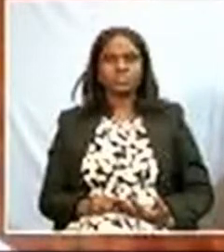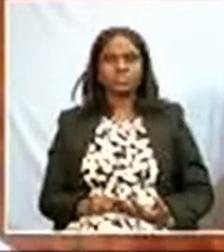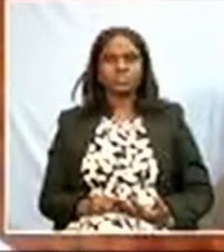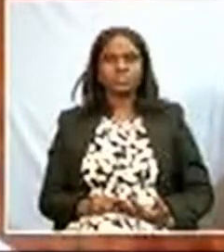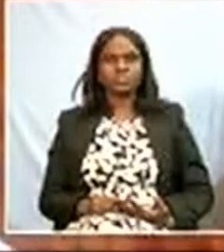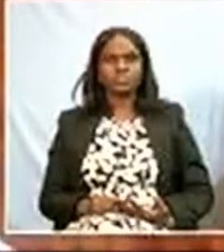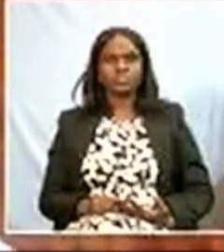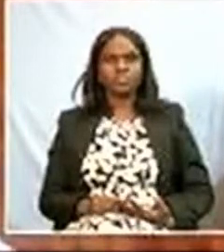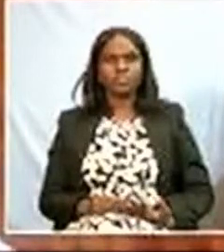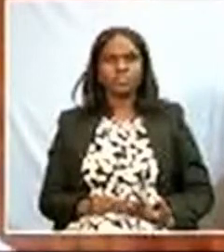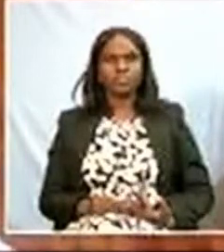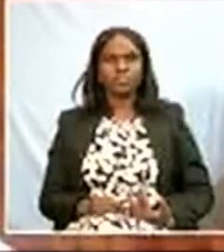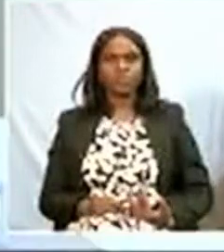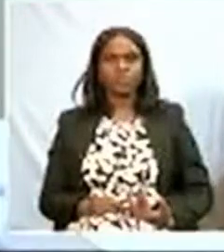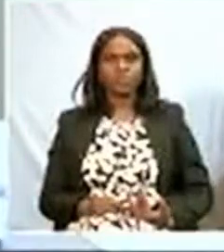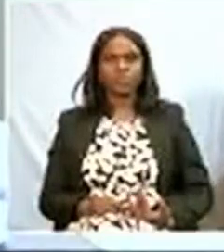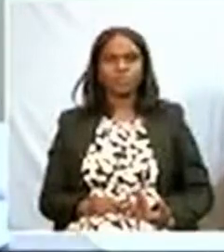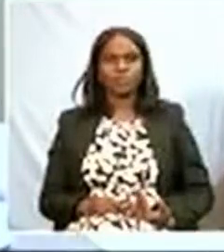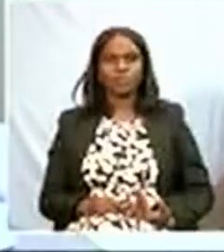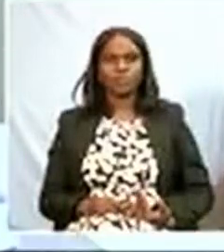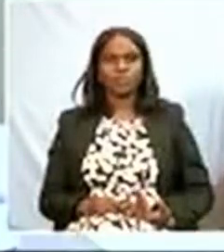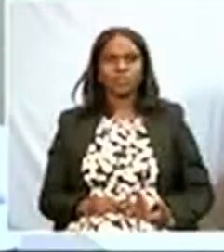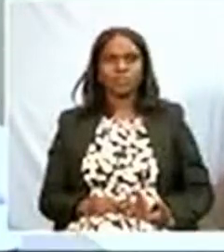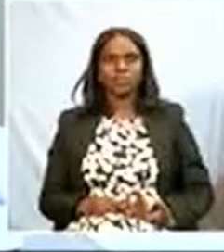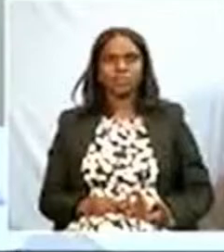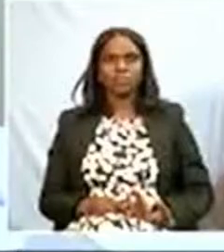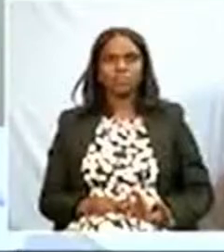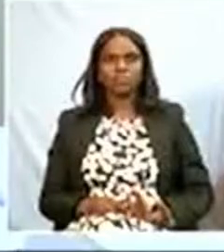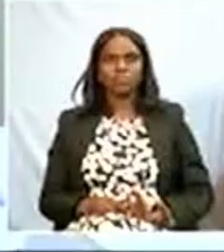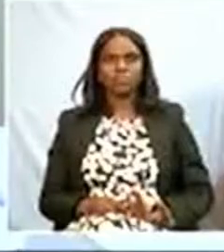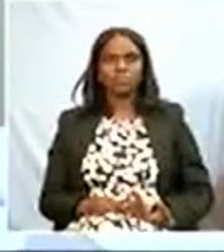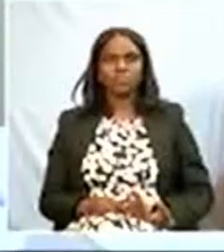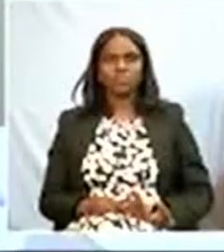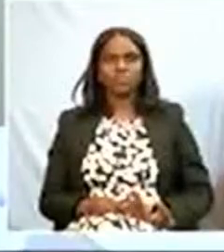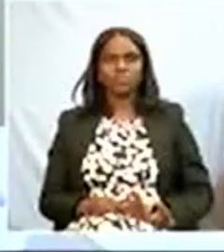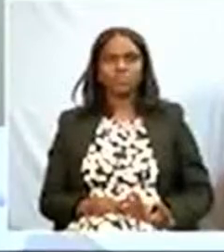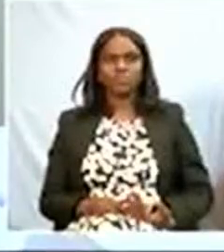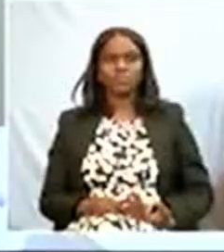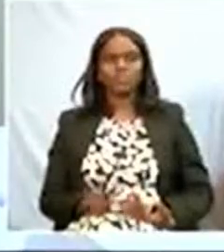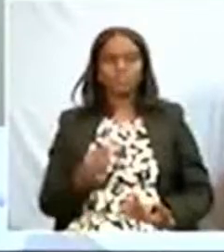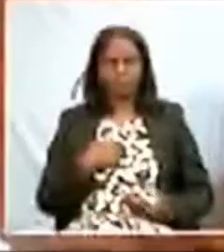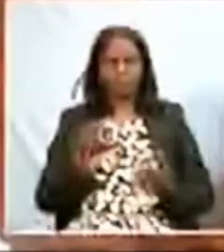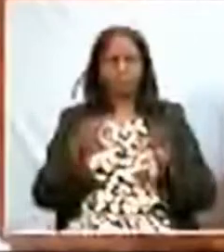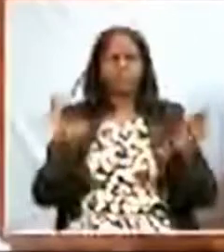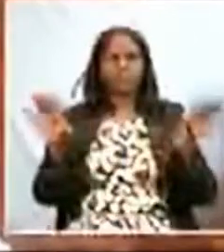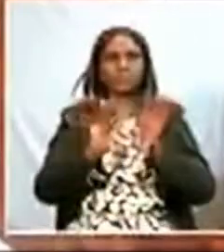DF, then I would like allow Dr. Mwanza, last one. I want to conclude.